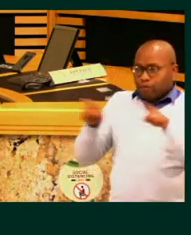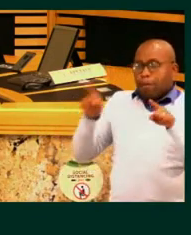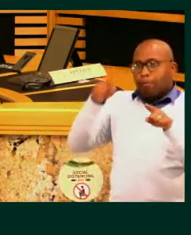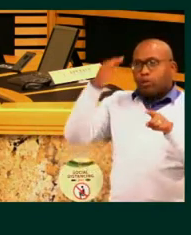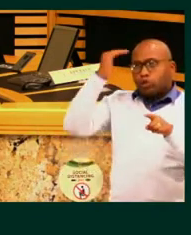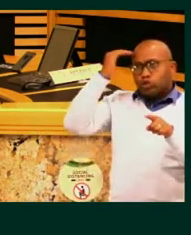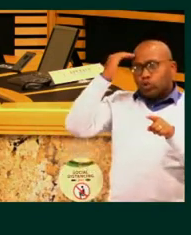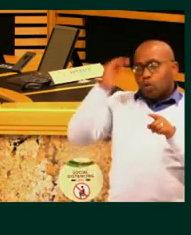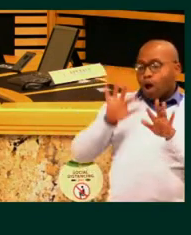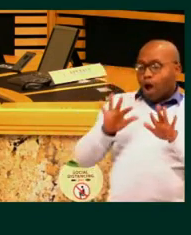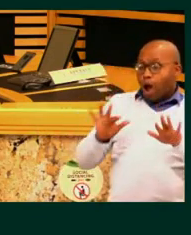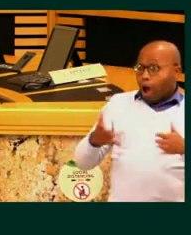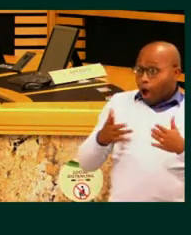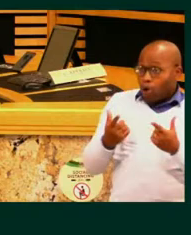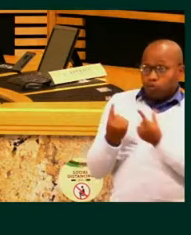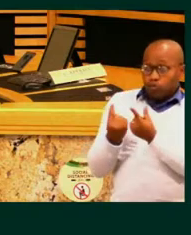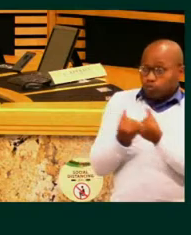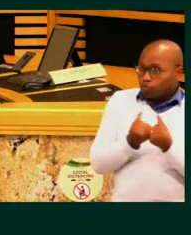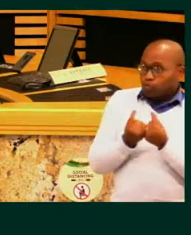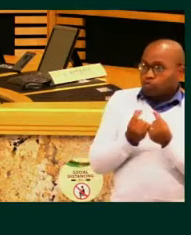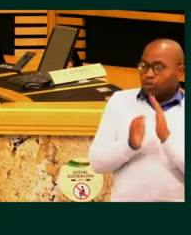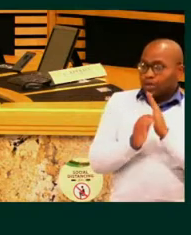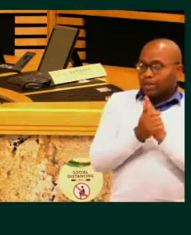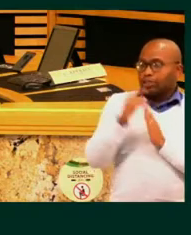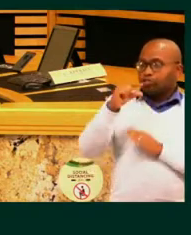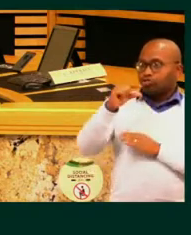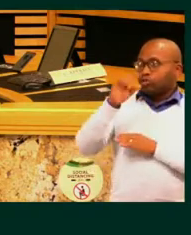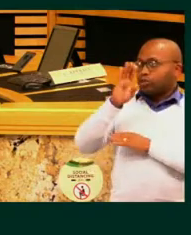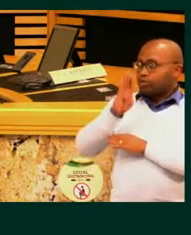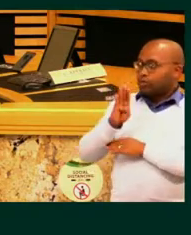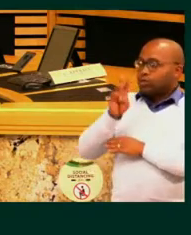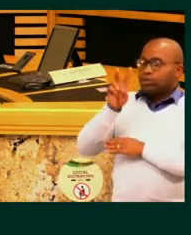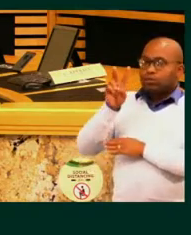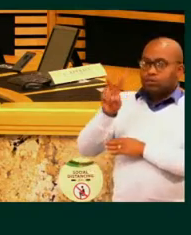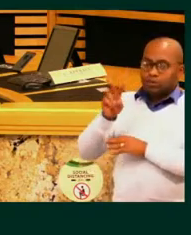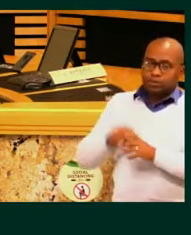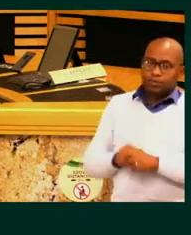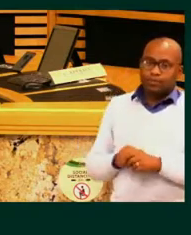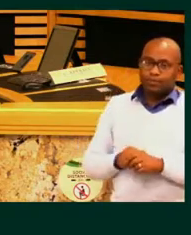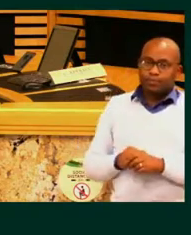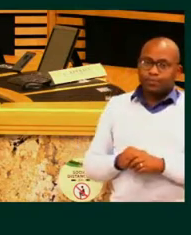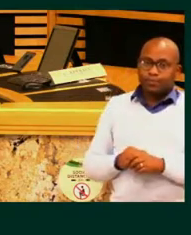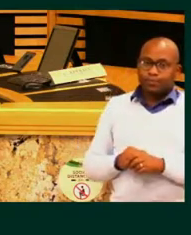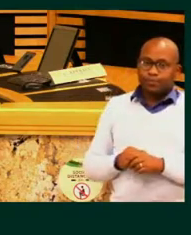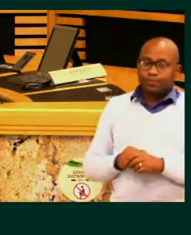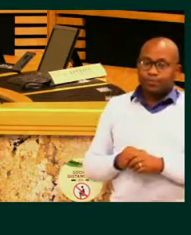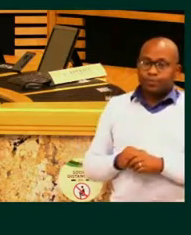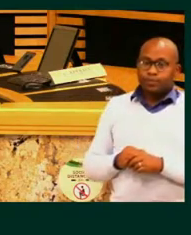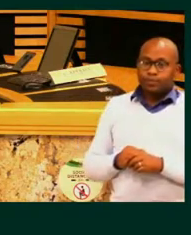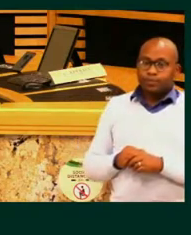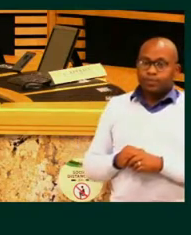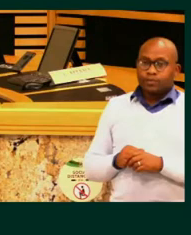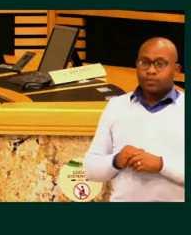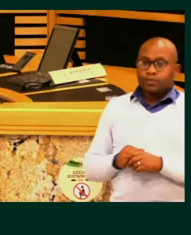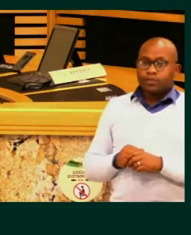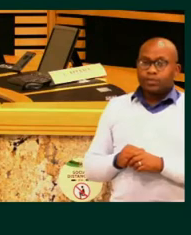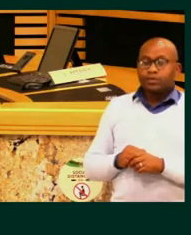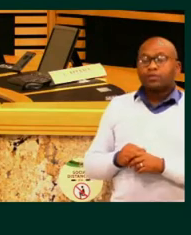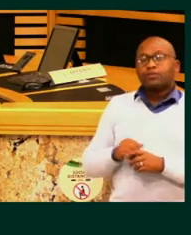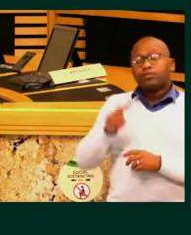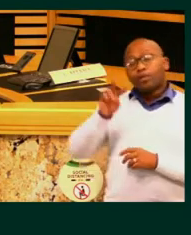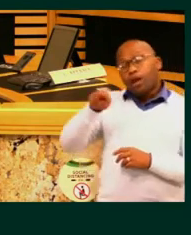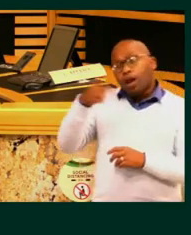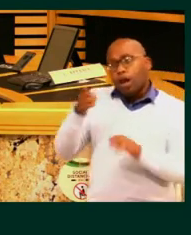rebuilding social cohesion um pillar of the strategy honorable members sex workers remain one of the most